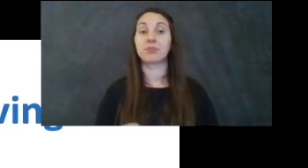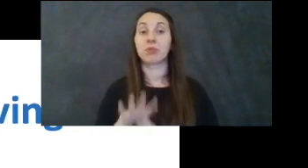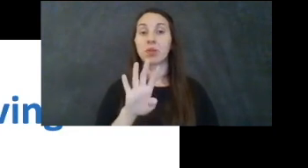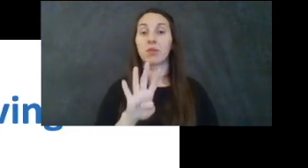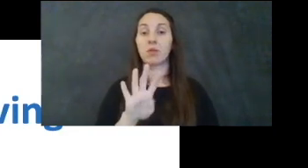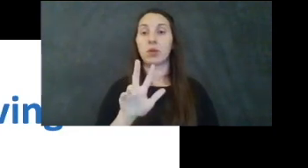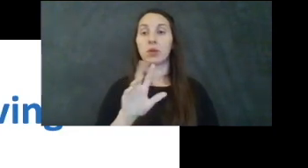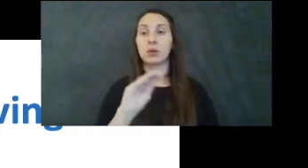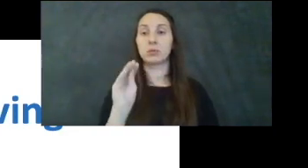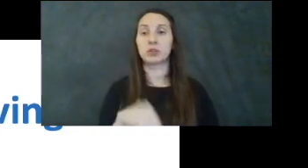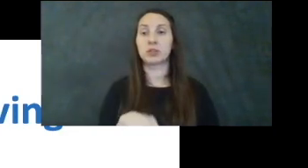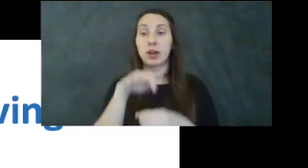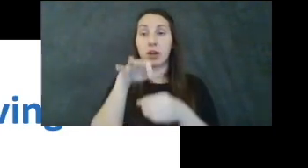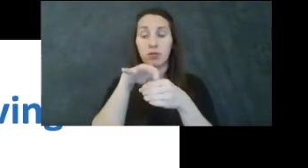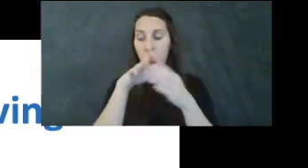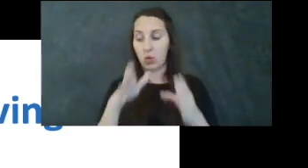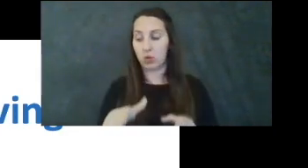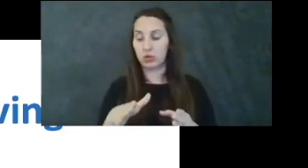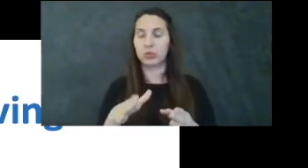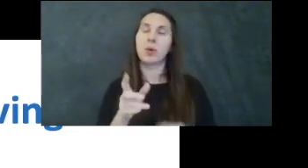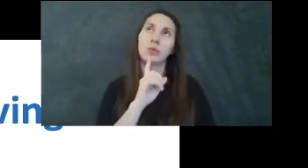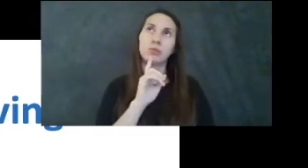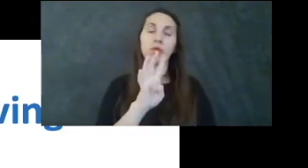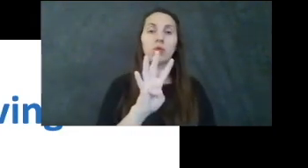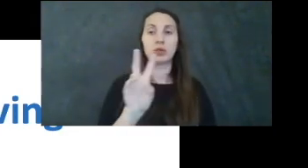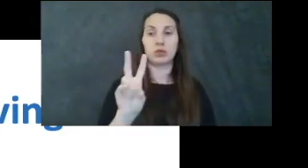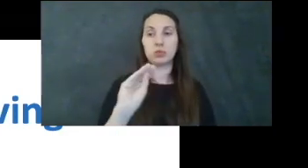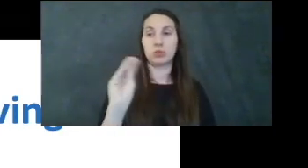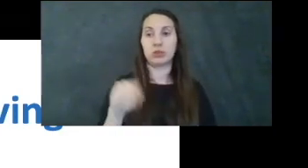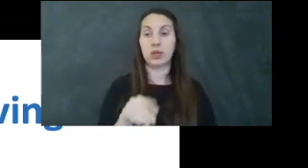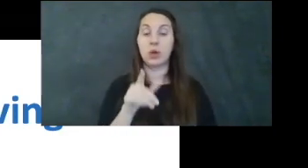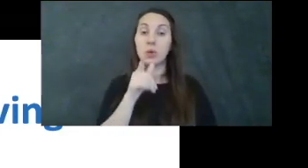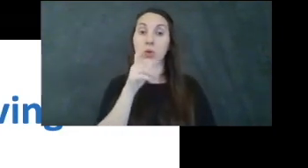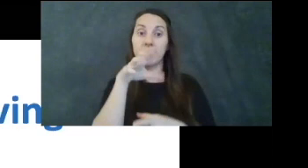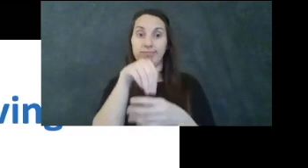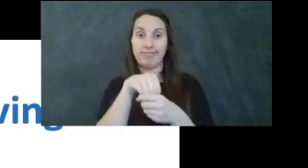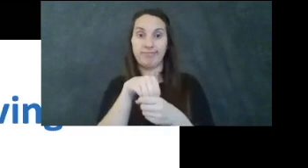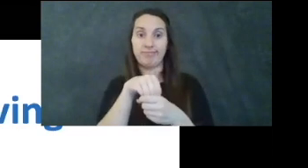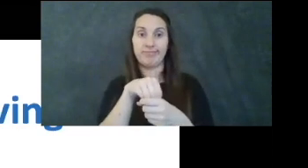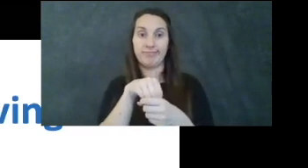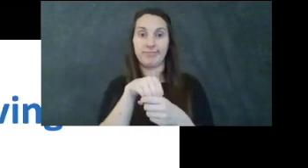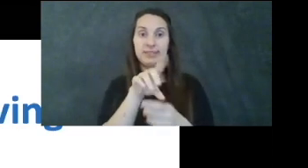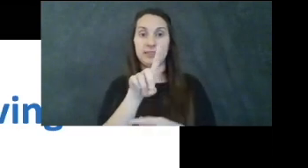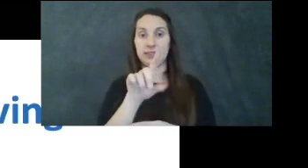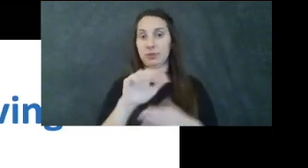43% of voters, well, 42% who are in the disability community.